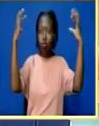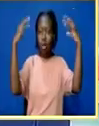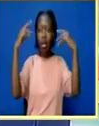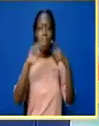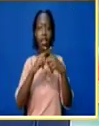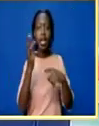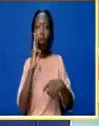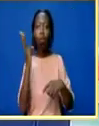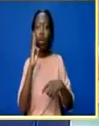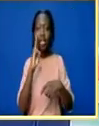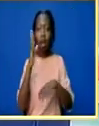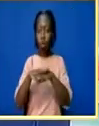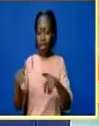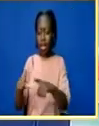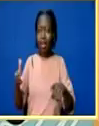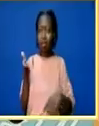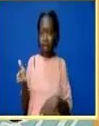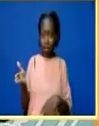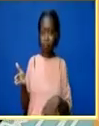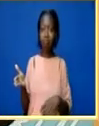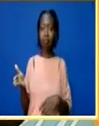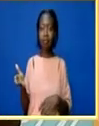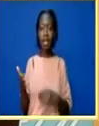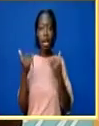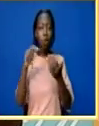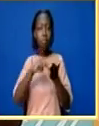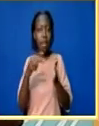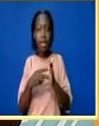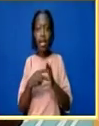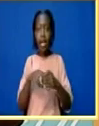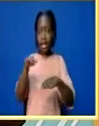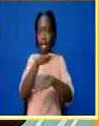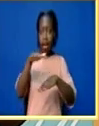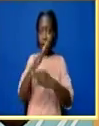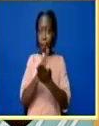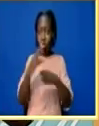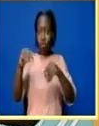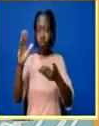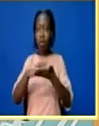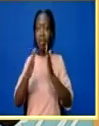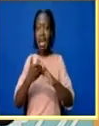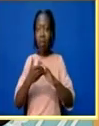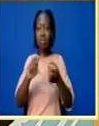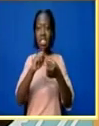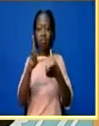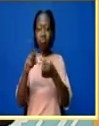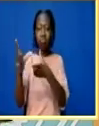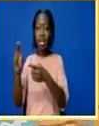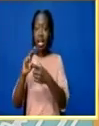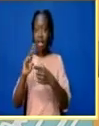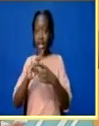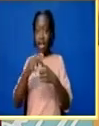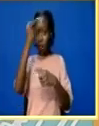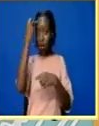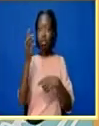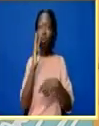the water comes down, the top layer of the soil becomes loose. It becomes loose. And because there's flow of water, then